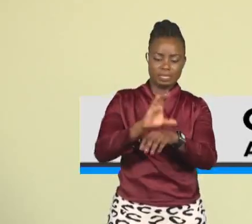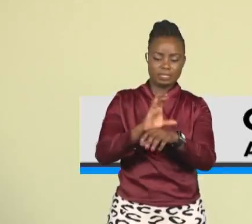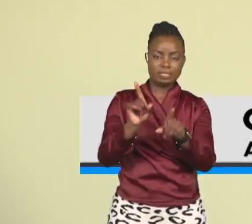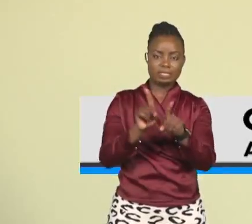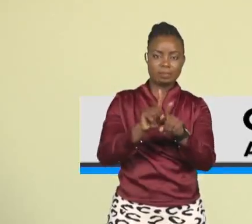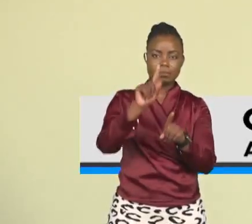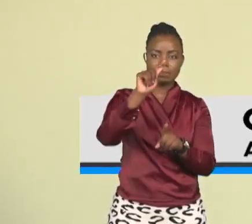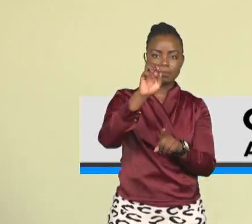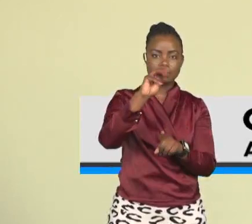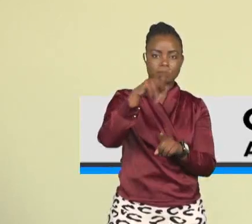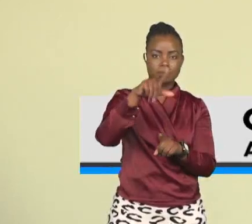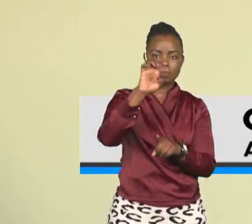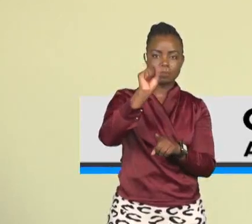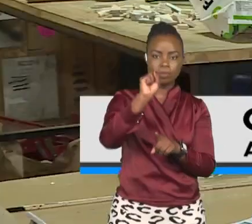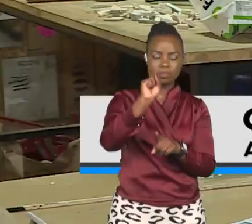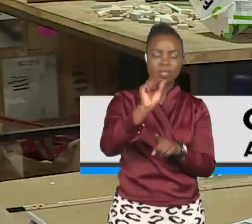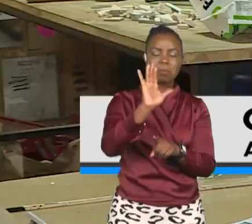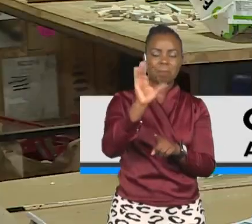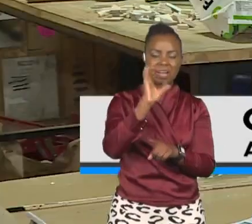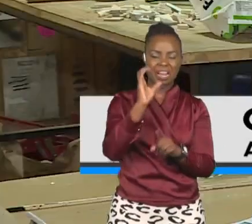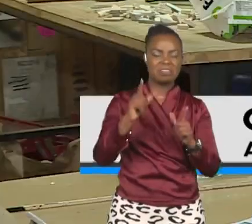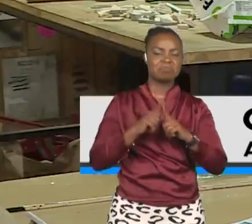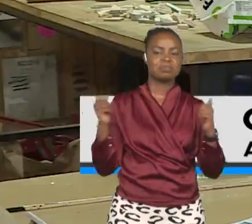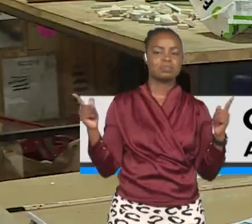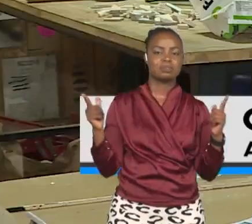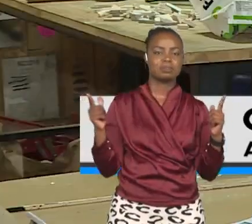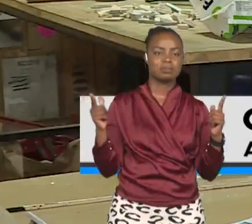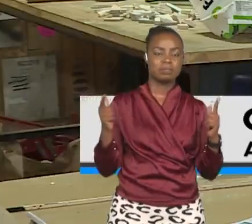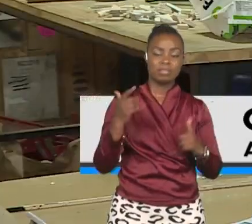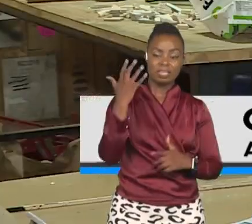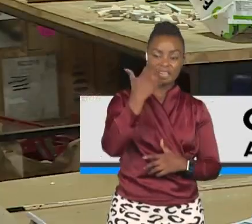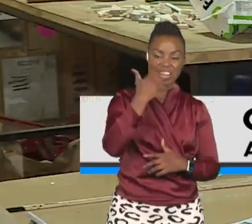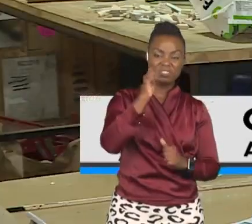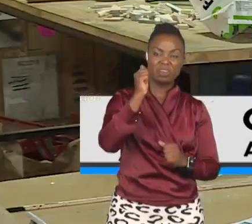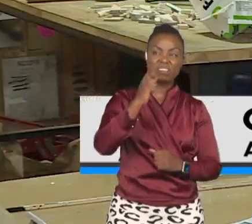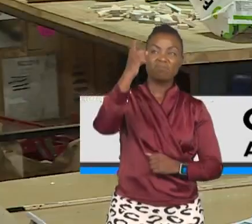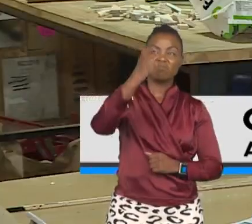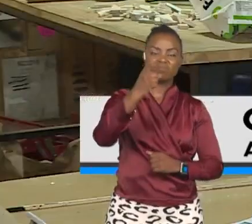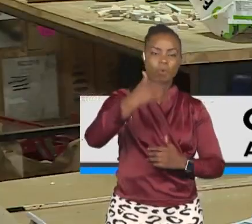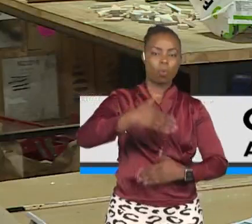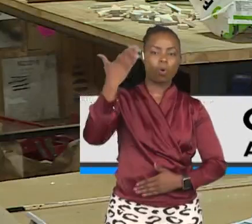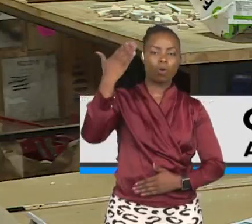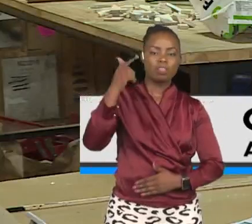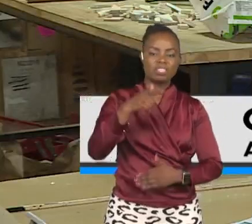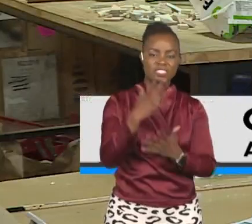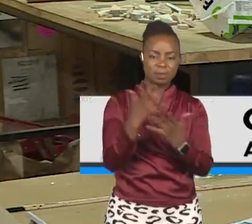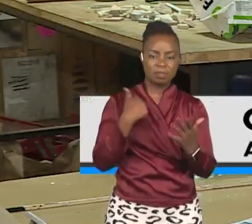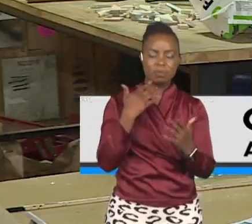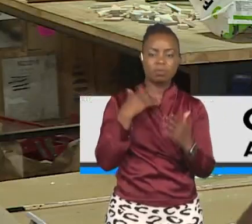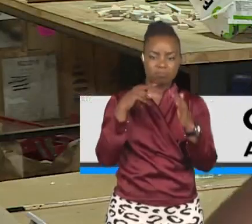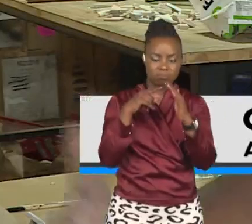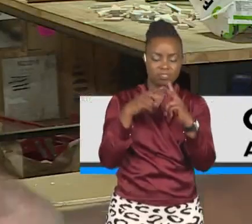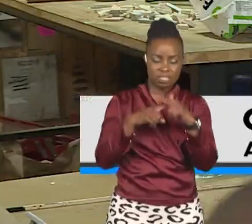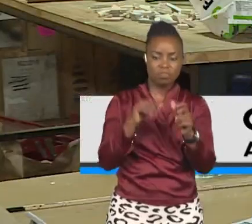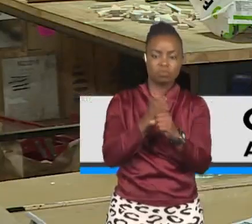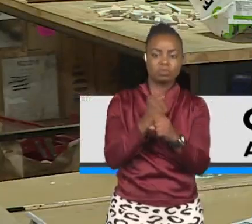temples are among his biggest clients. Stained glass can be something you can hang also on a wall. That's something I'd like to get into, or